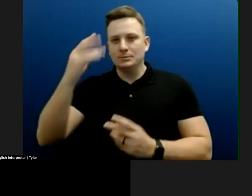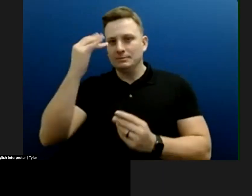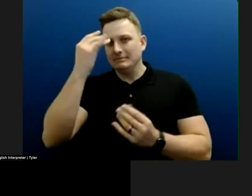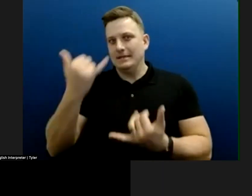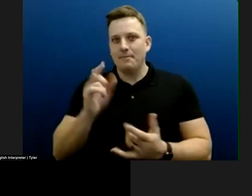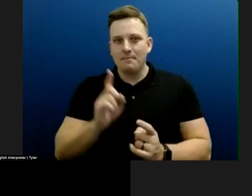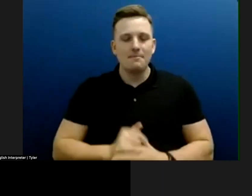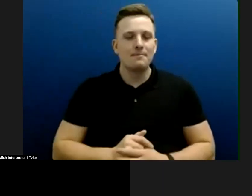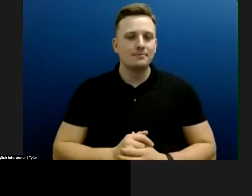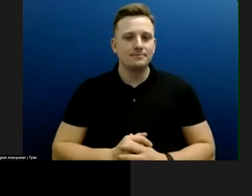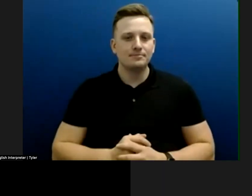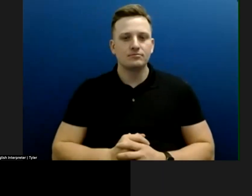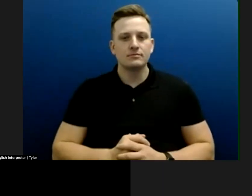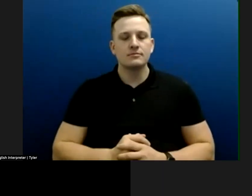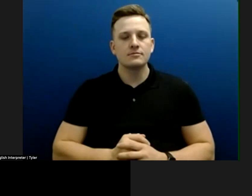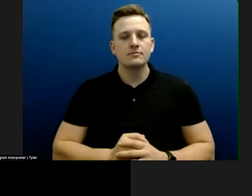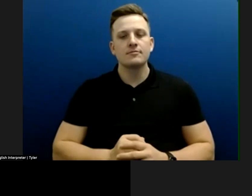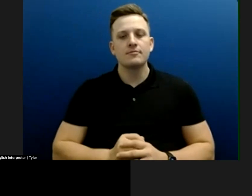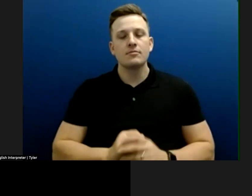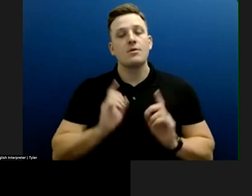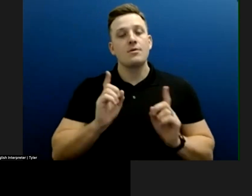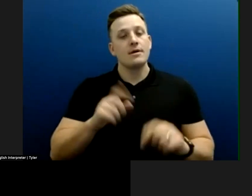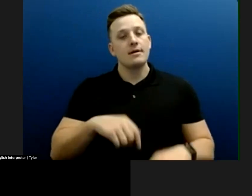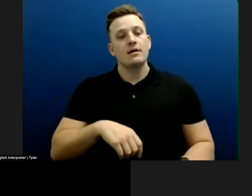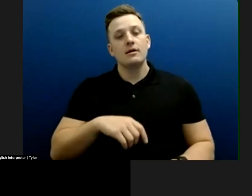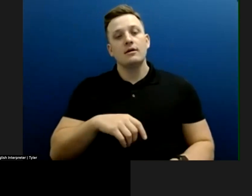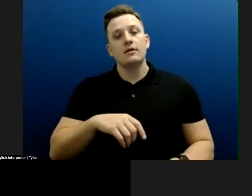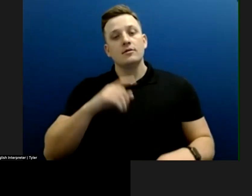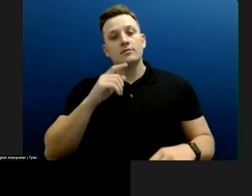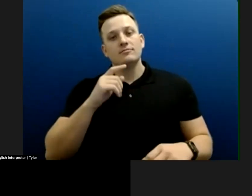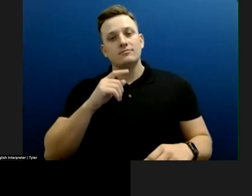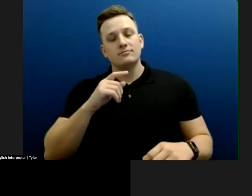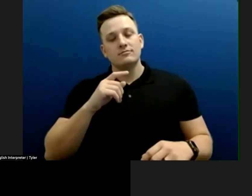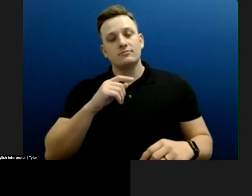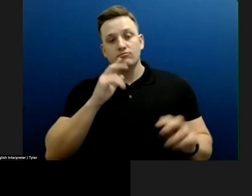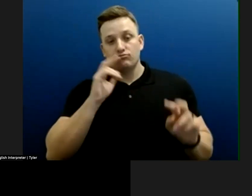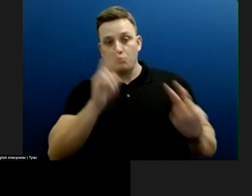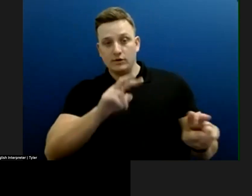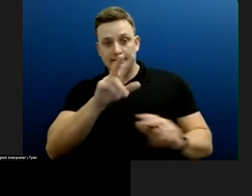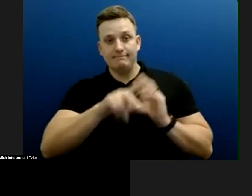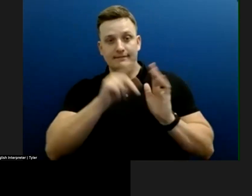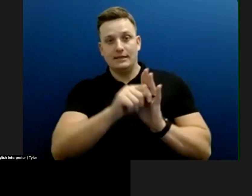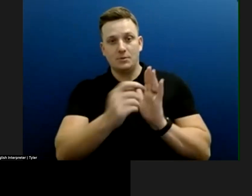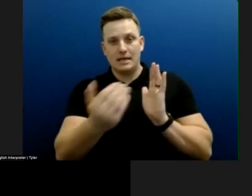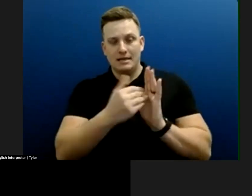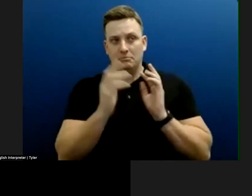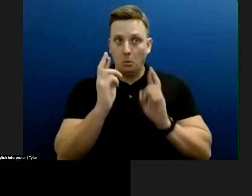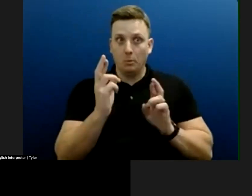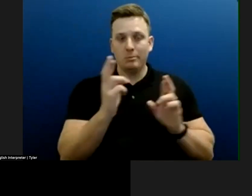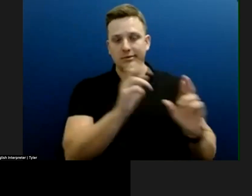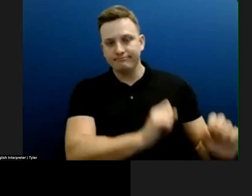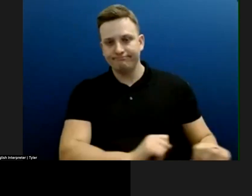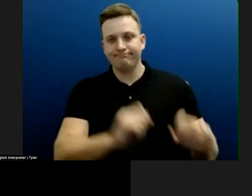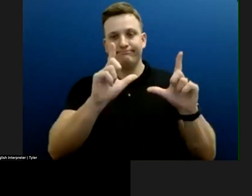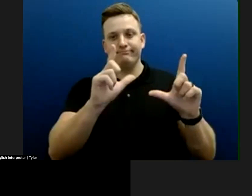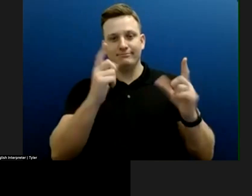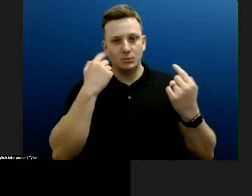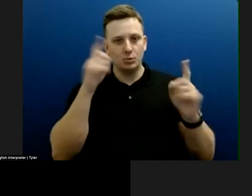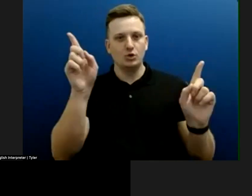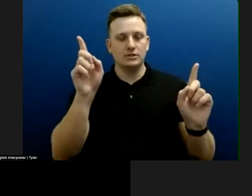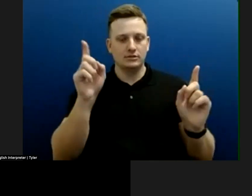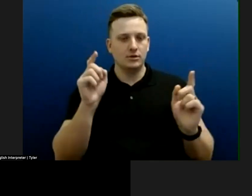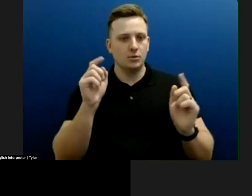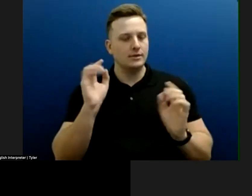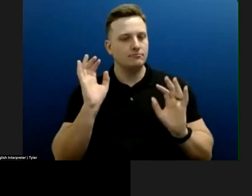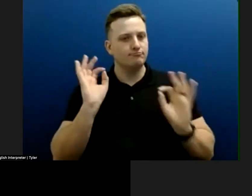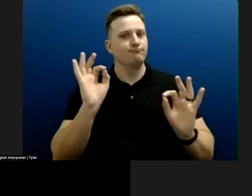And one of the things you can do when we watch it this time, and hopefully it will start. Yay!